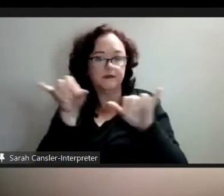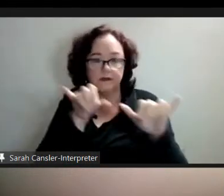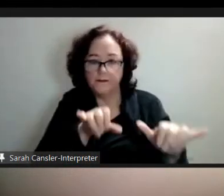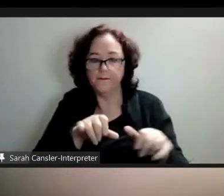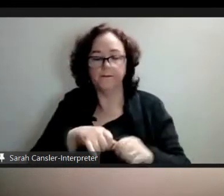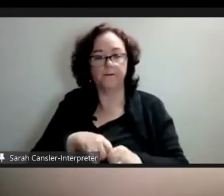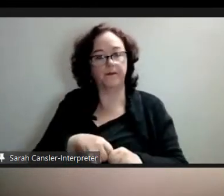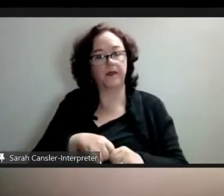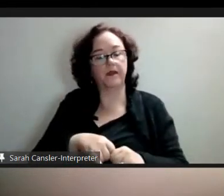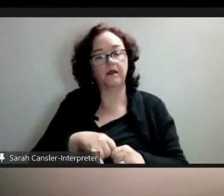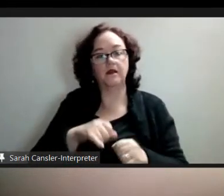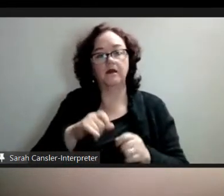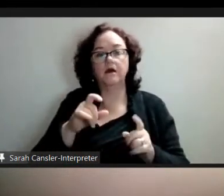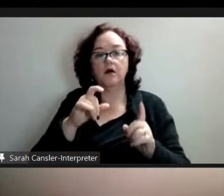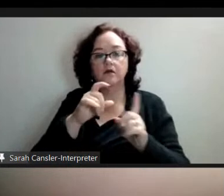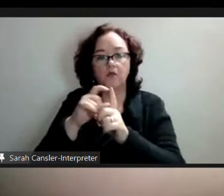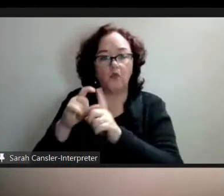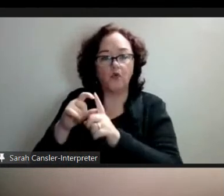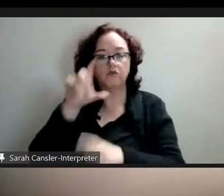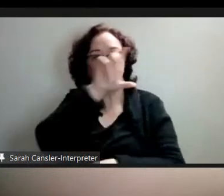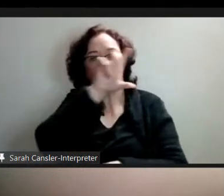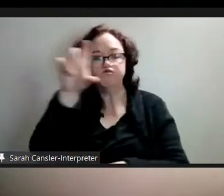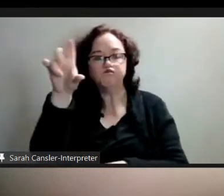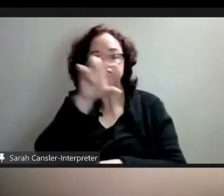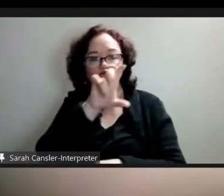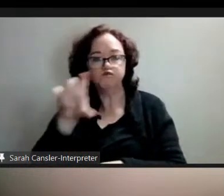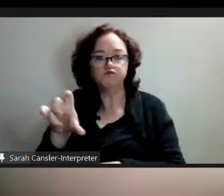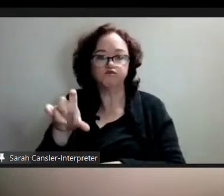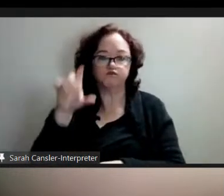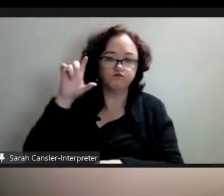displayed when the announcement plays, as what these